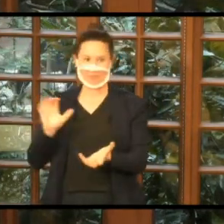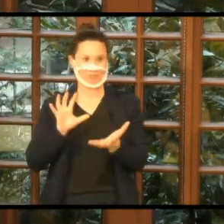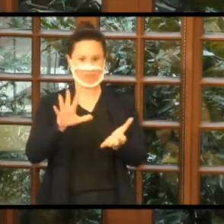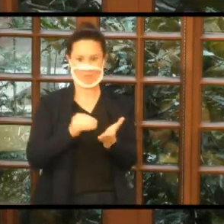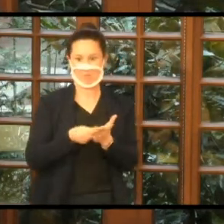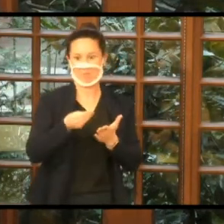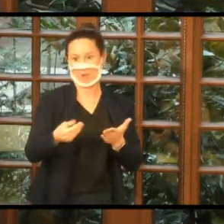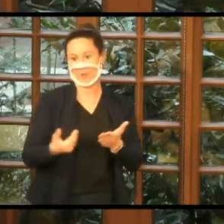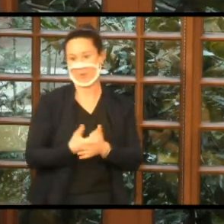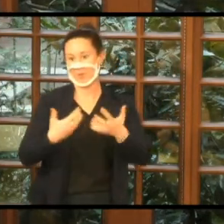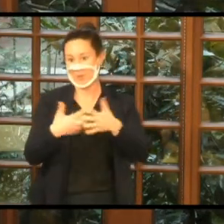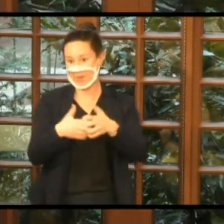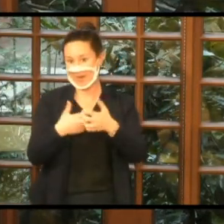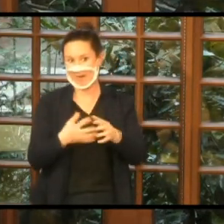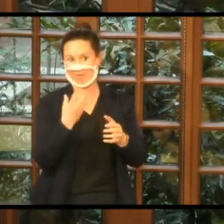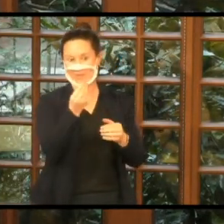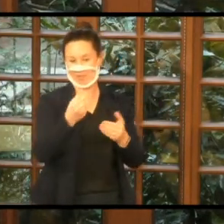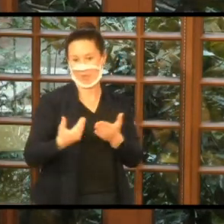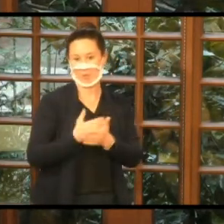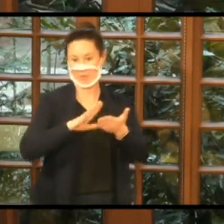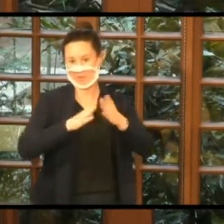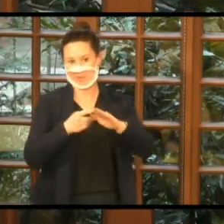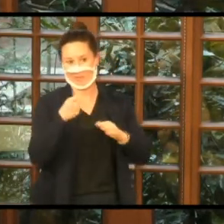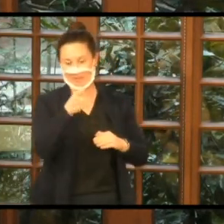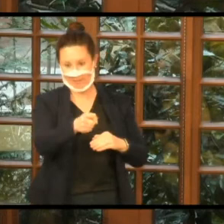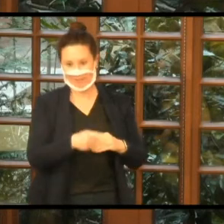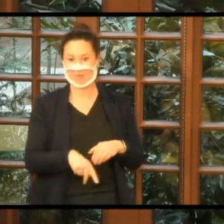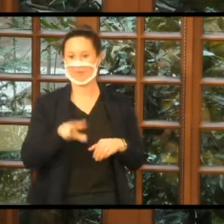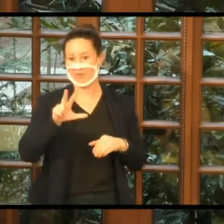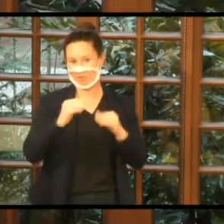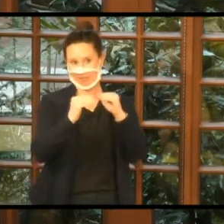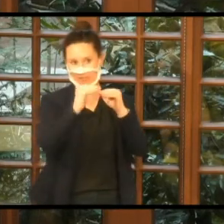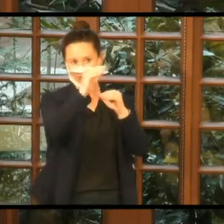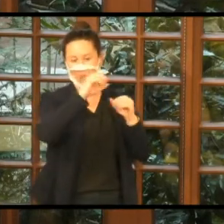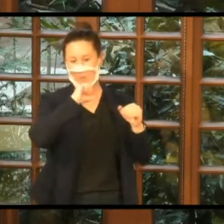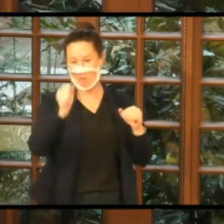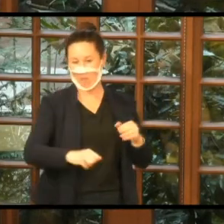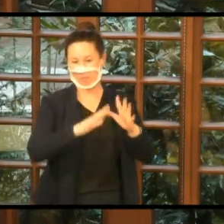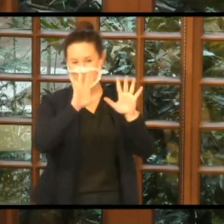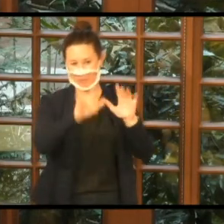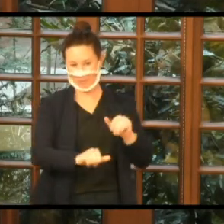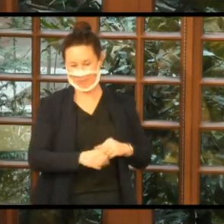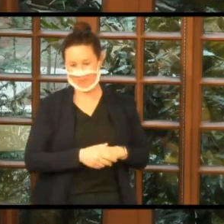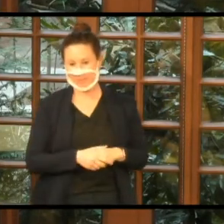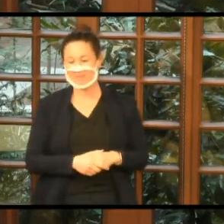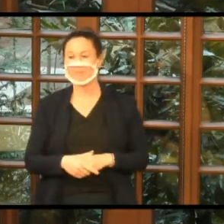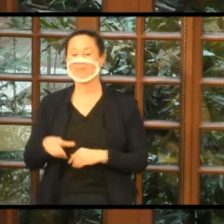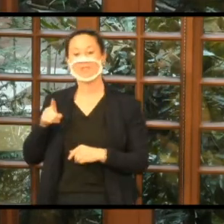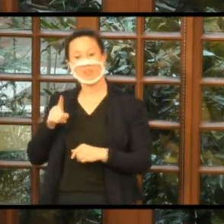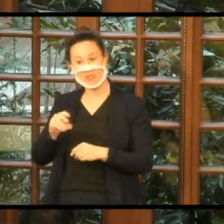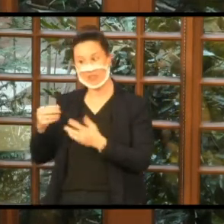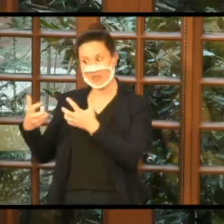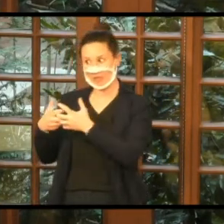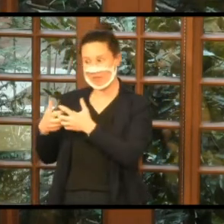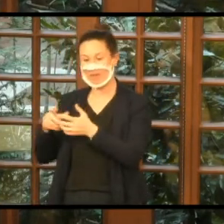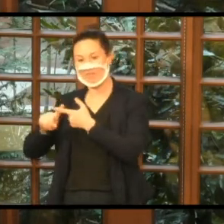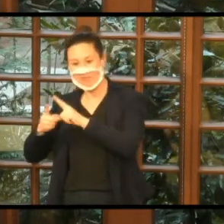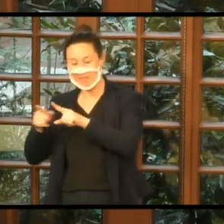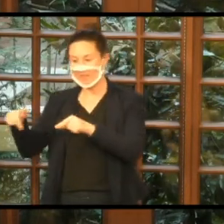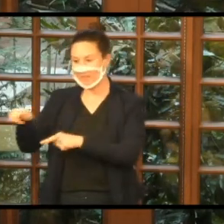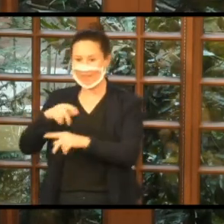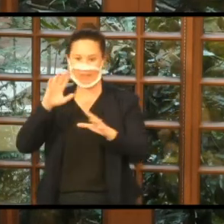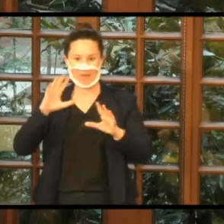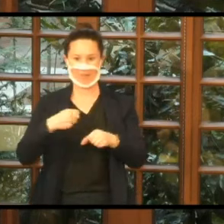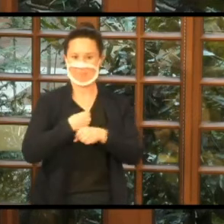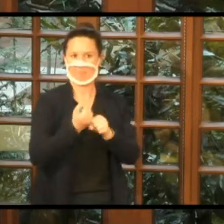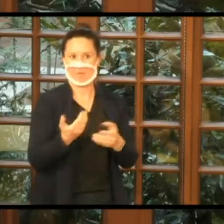three-story warehouse on the edge of Deary's industrial downtown on our Geronimo Street. She and her chosen brood would mastermind a